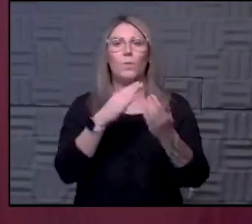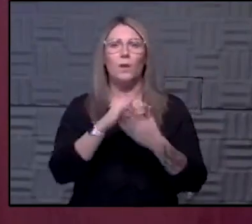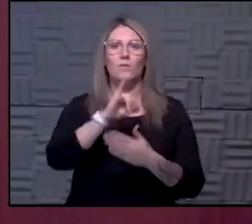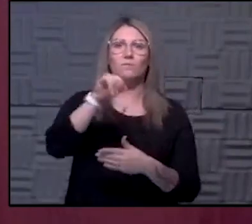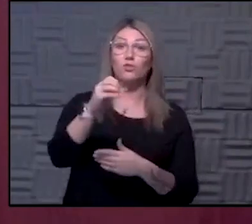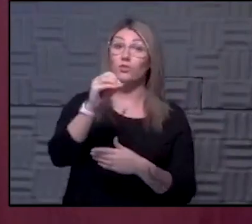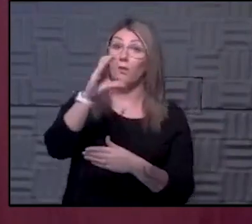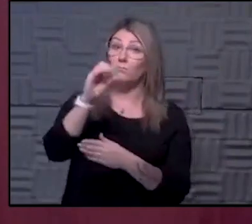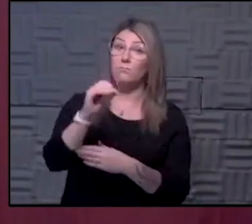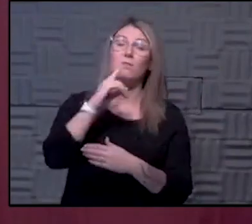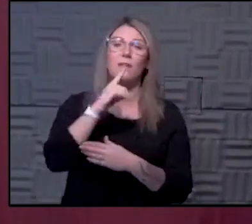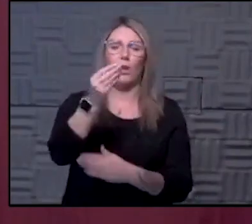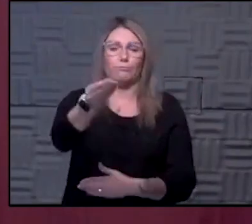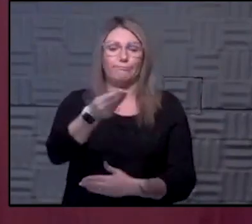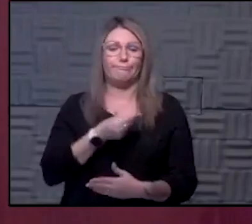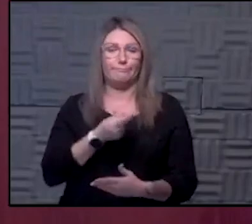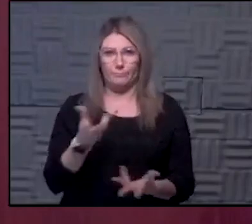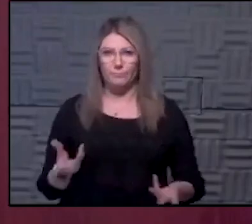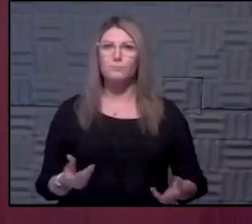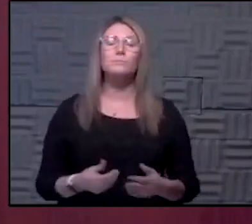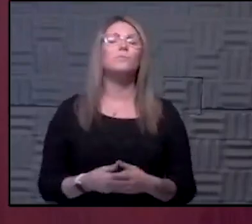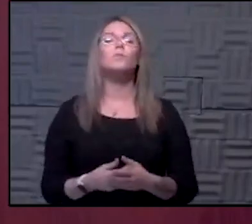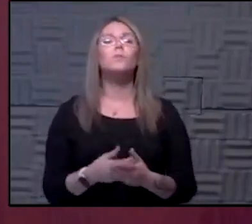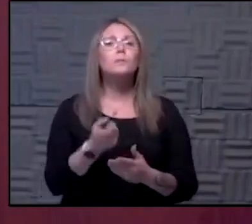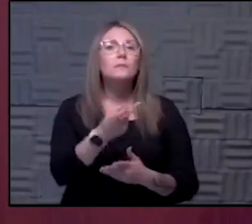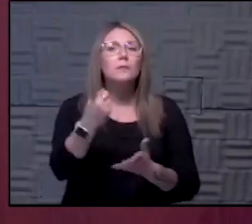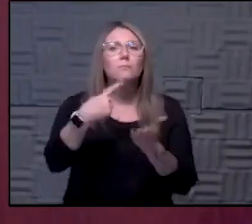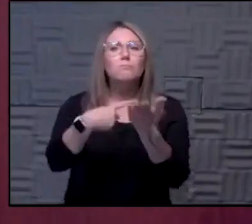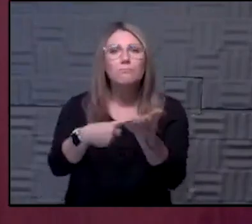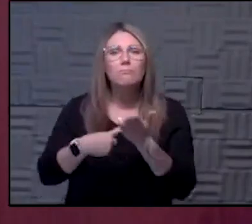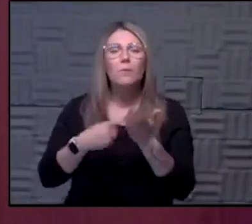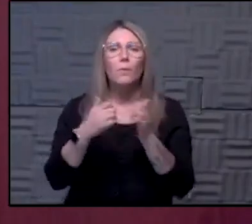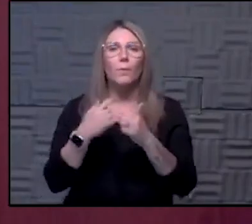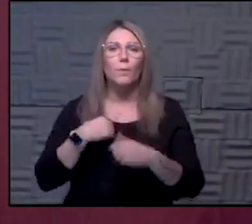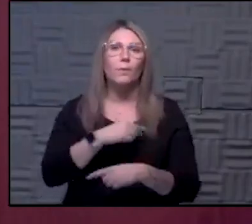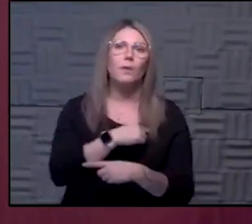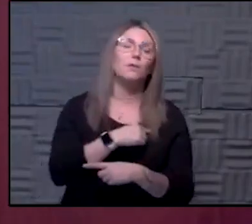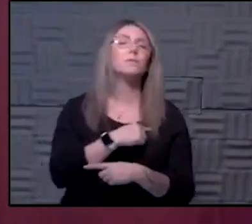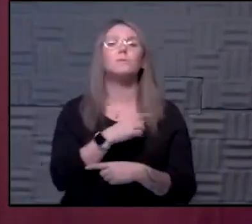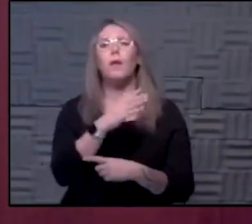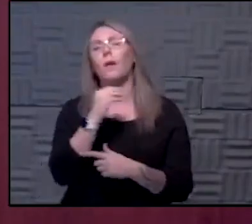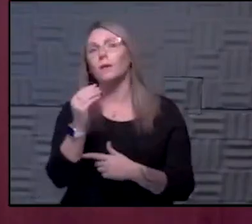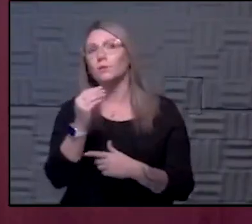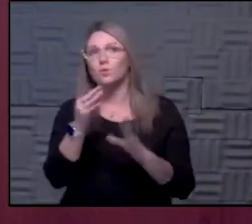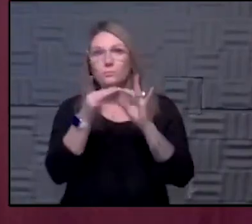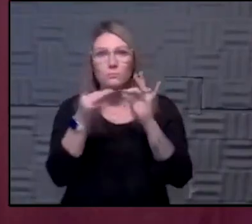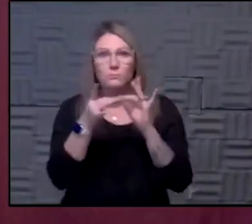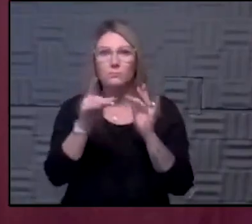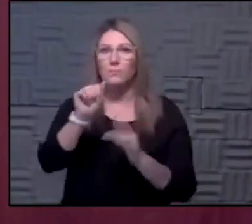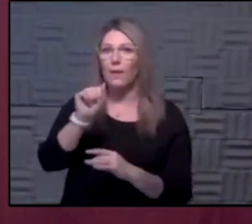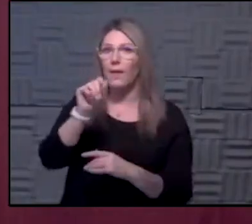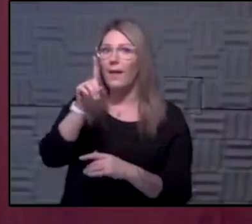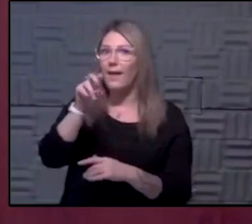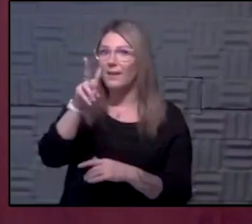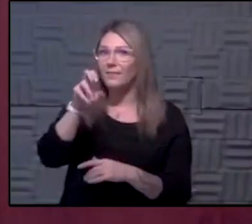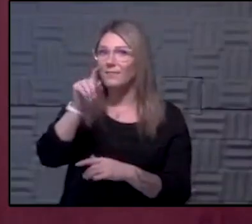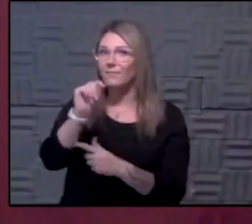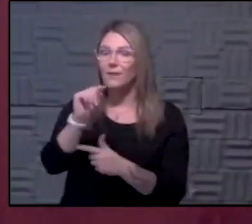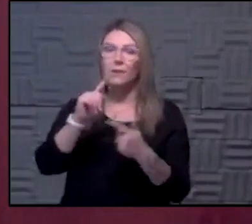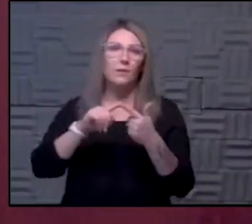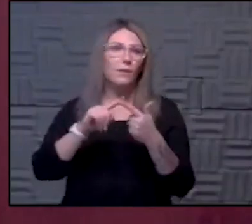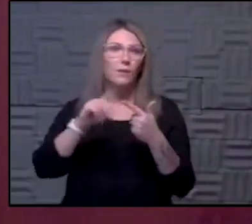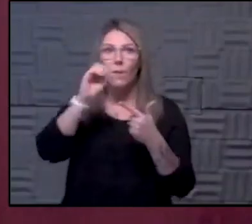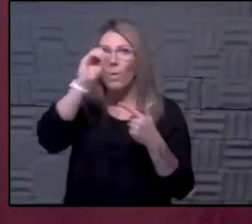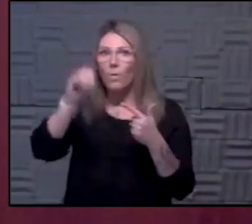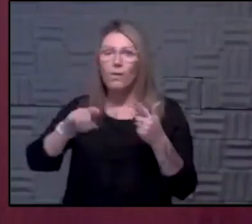County gives us. So I think there will be some discussion with us and Jay and just to say, Advent and Olathe and